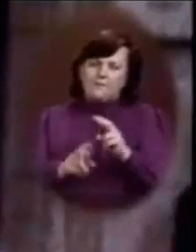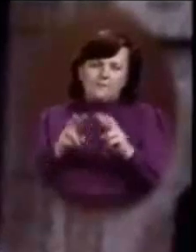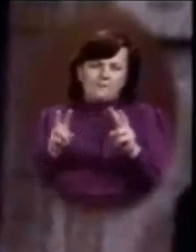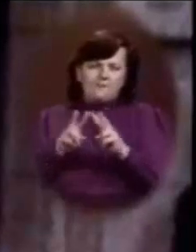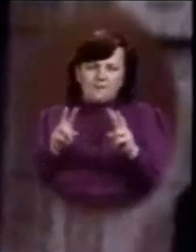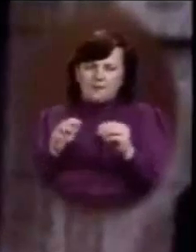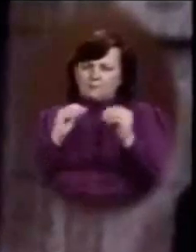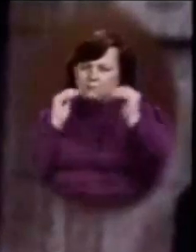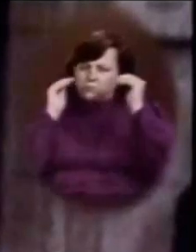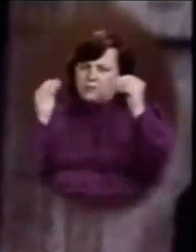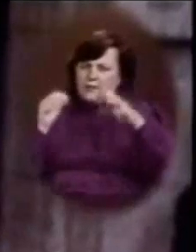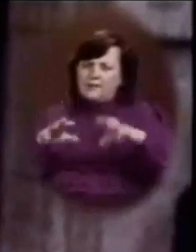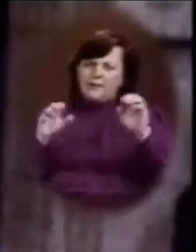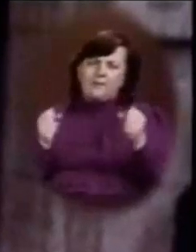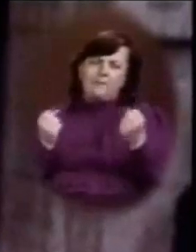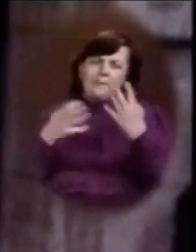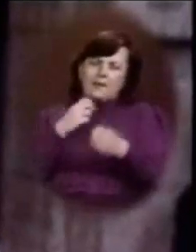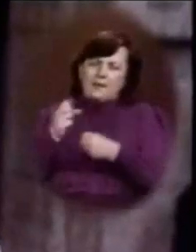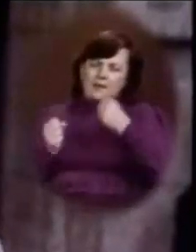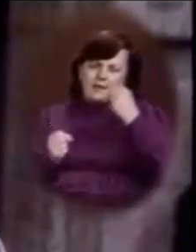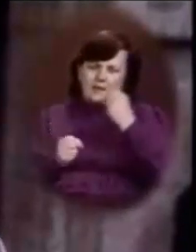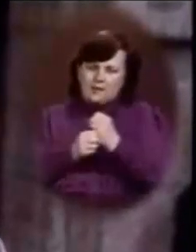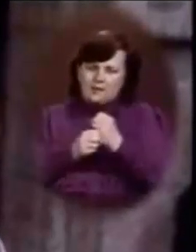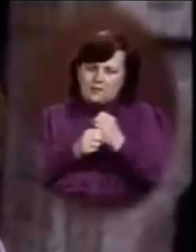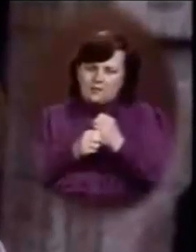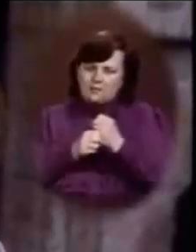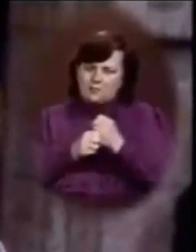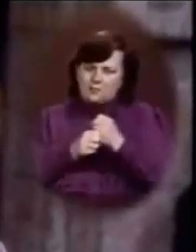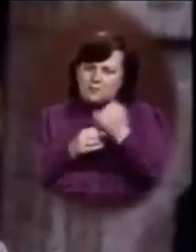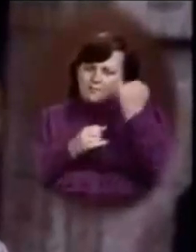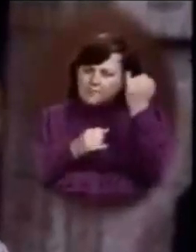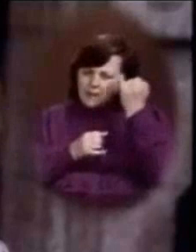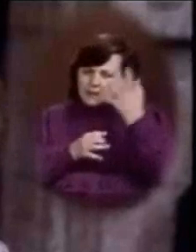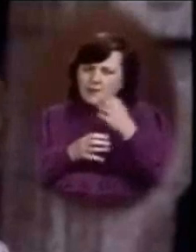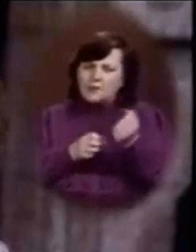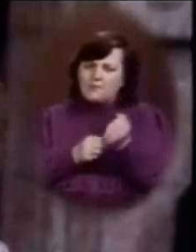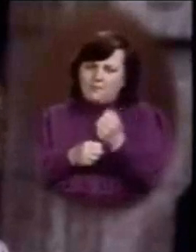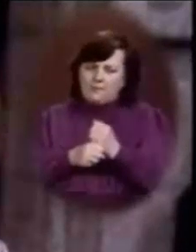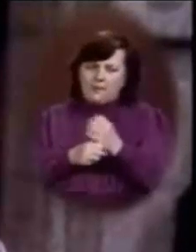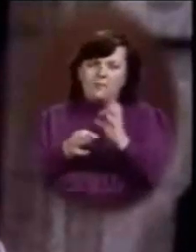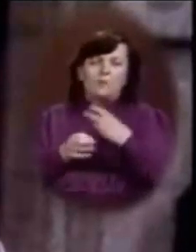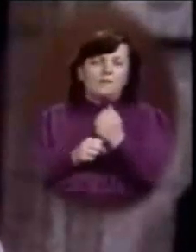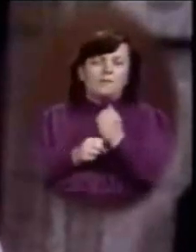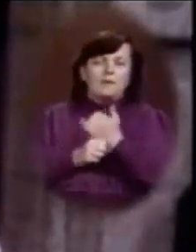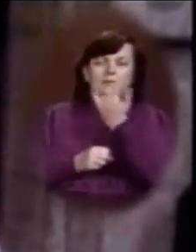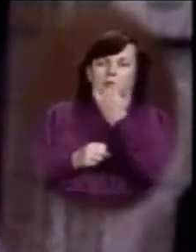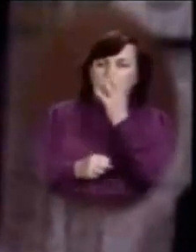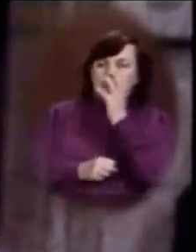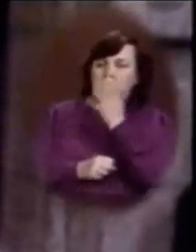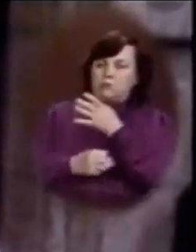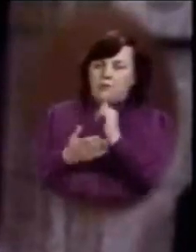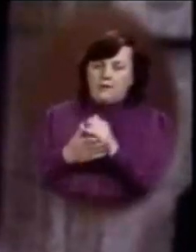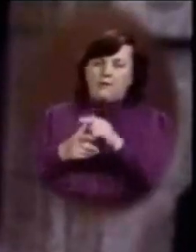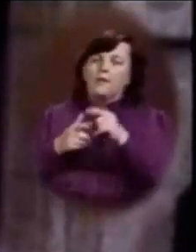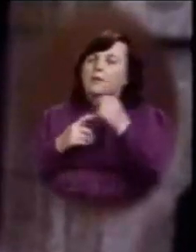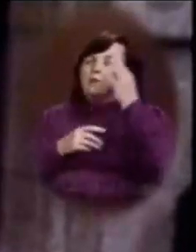produce. A mistake or miscalculation now could leave us vulnerable and unprotected at a time when our potential enemies